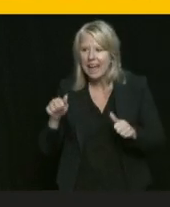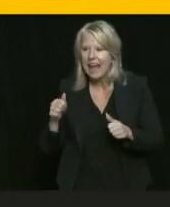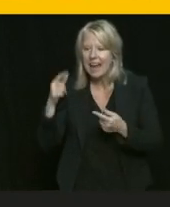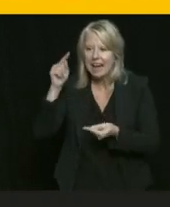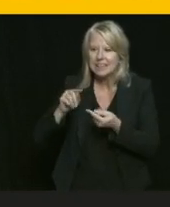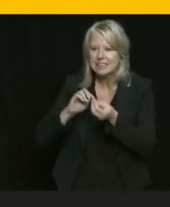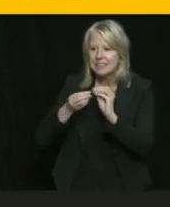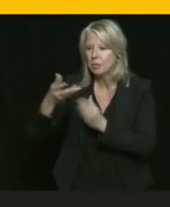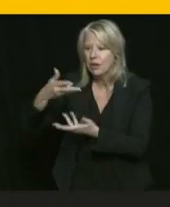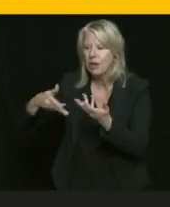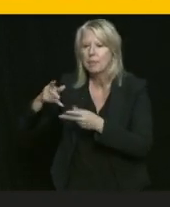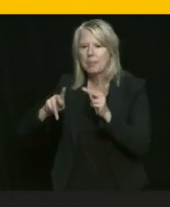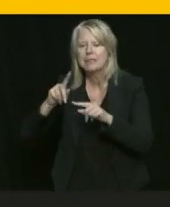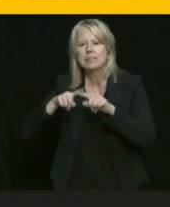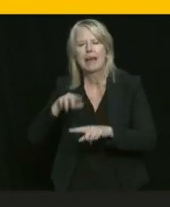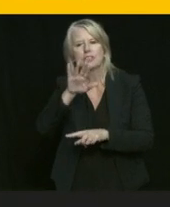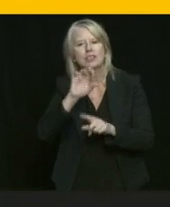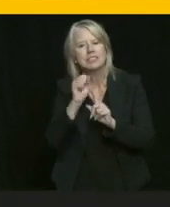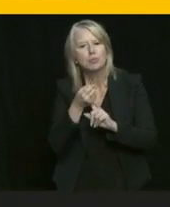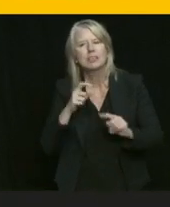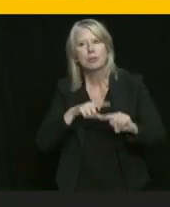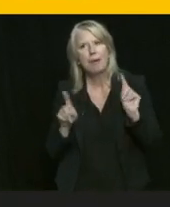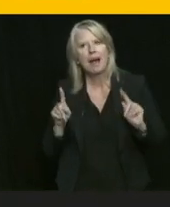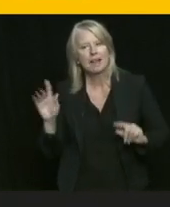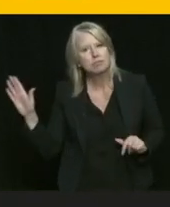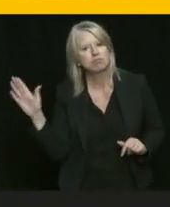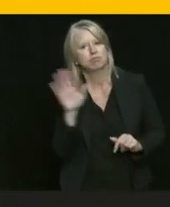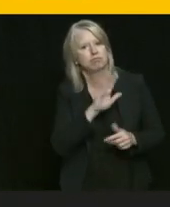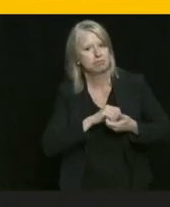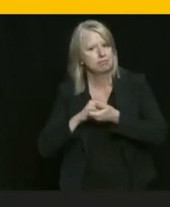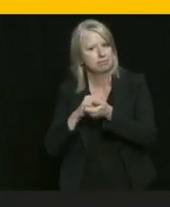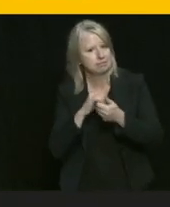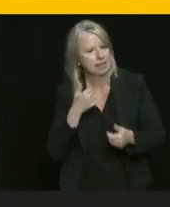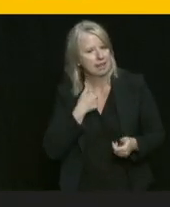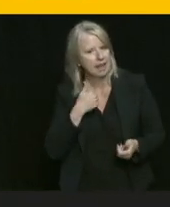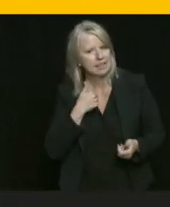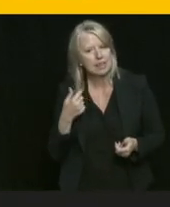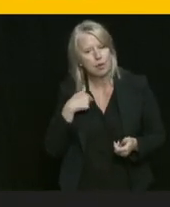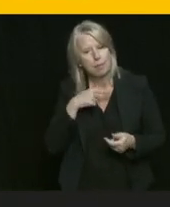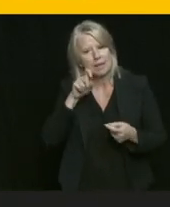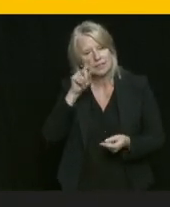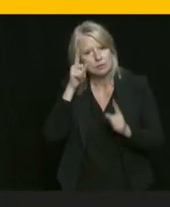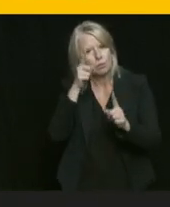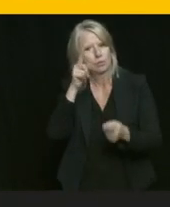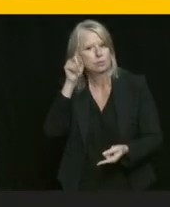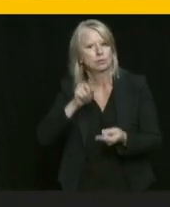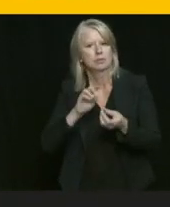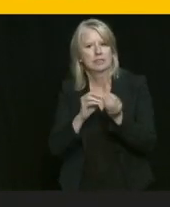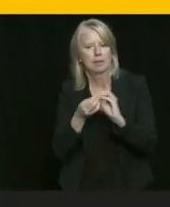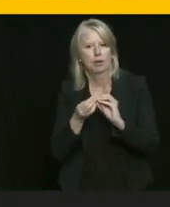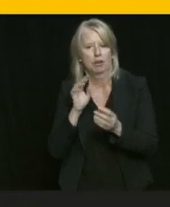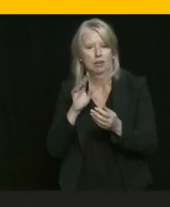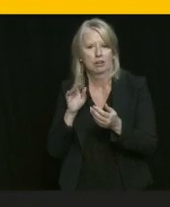your situation, but collectively, we need to reduce those contacts as much as possible.